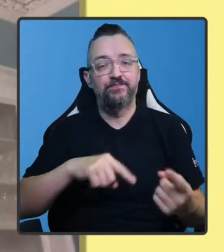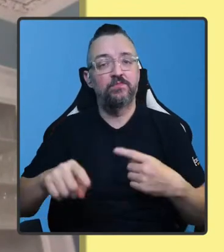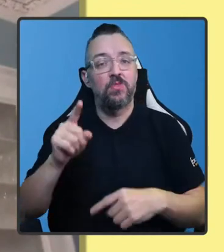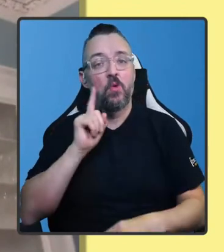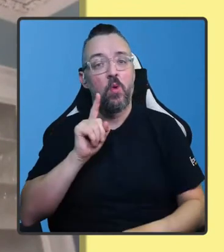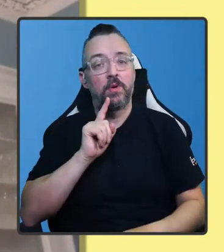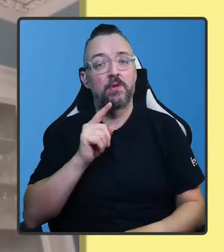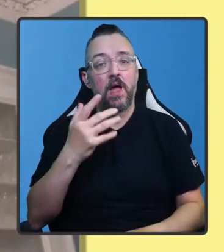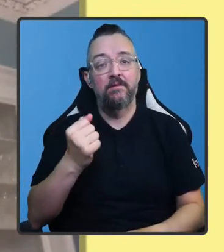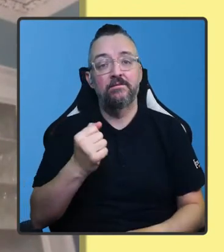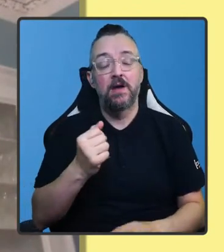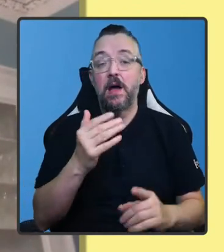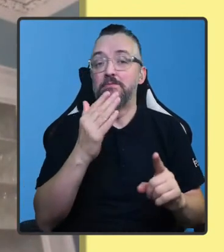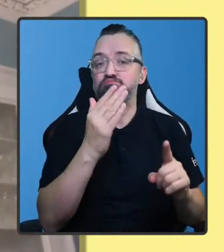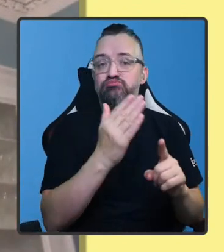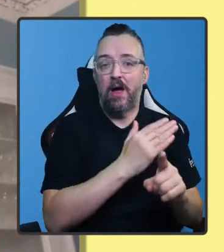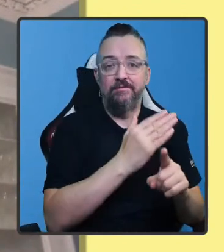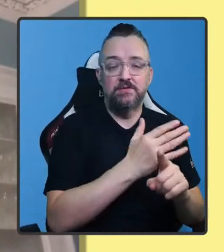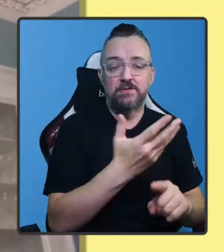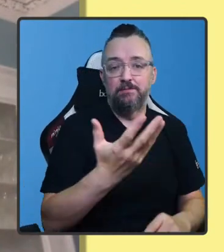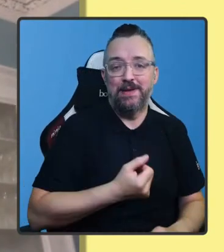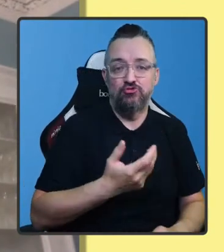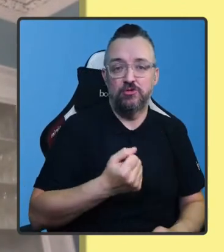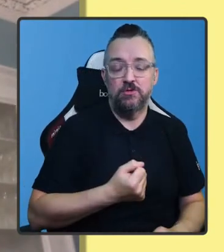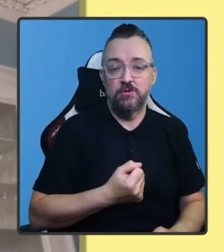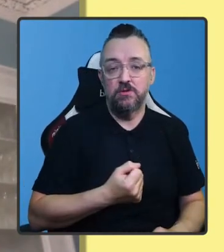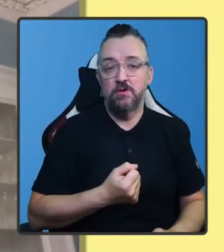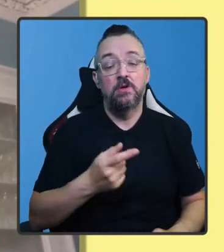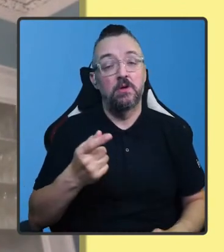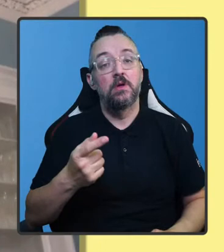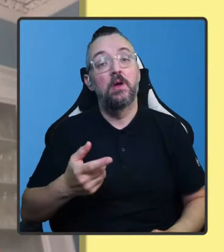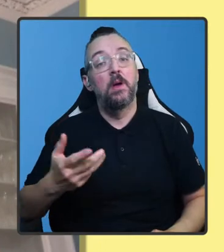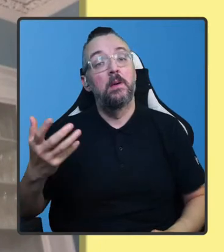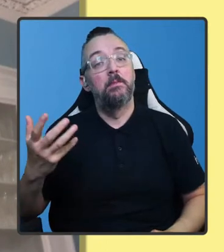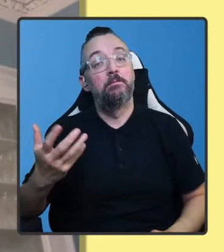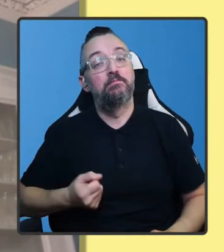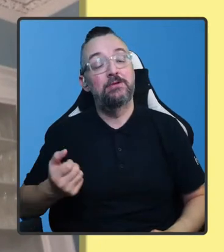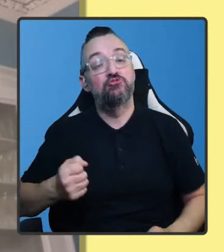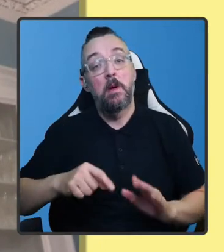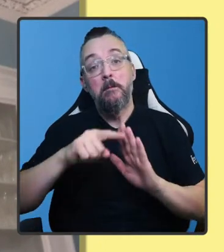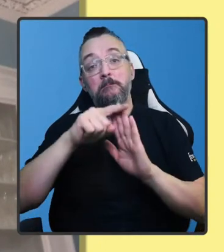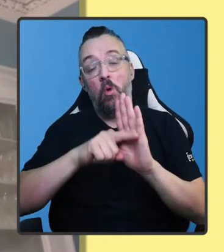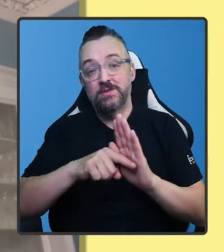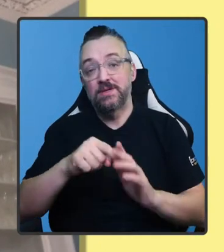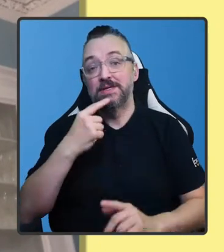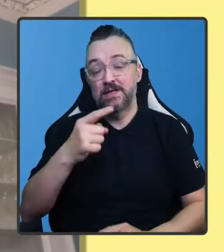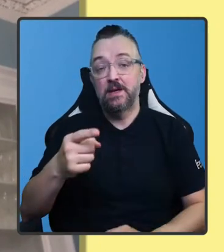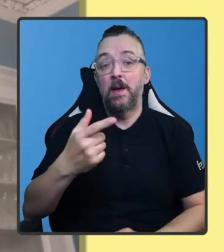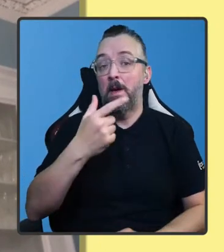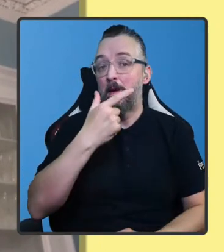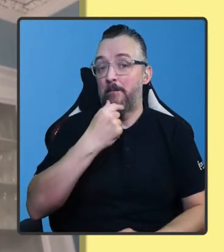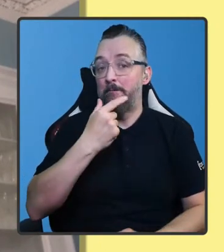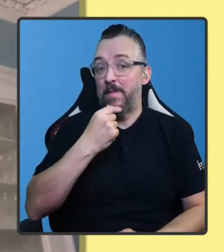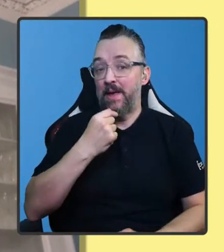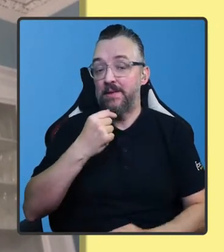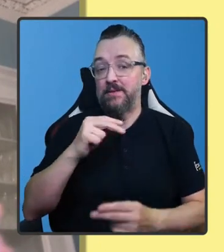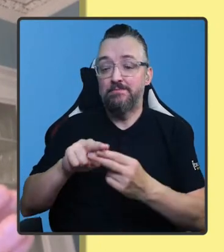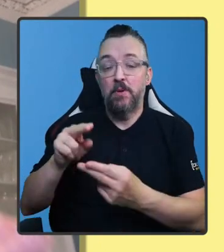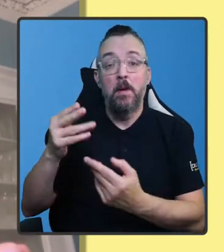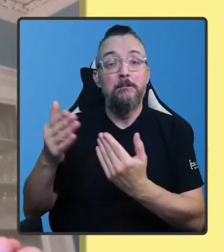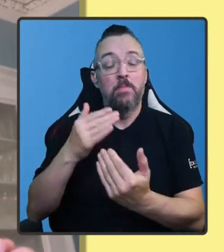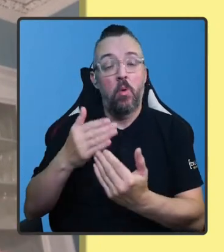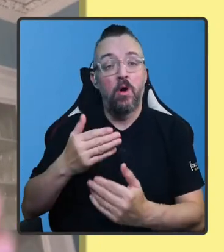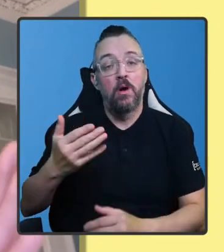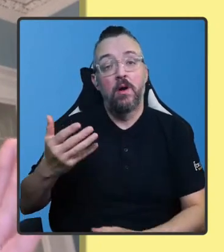private sector pension. The Pensions Policy Institute found men have substantially more private pension wealth